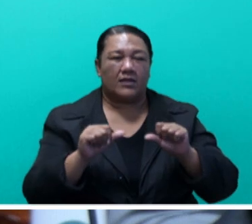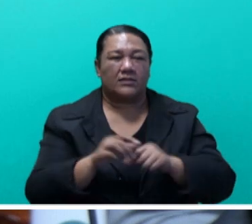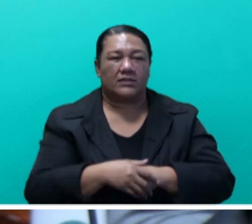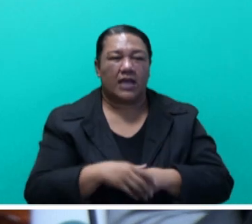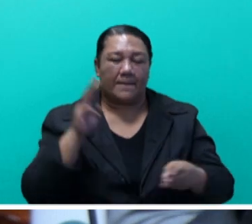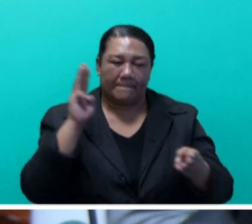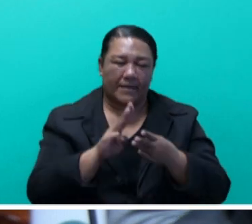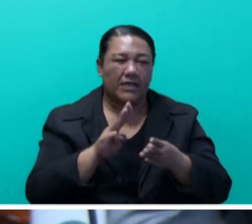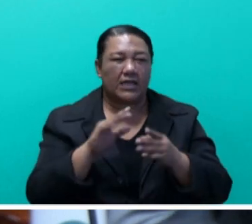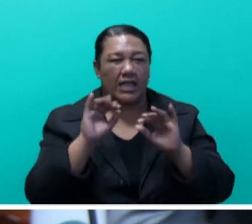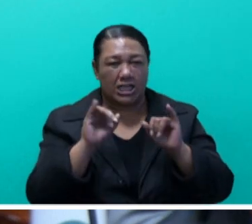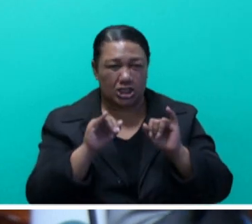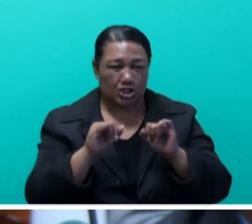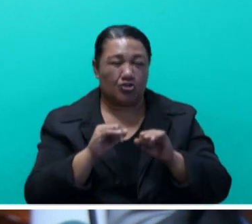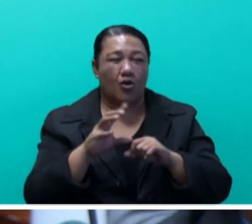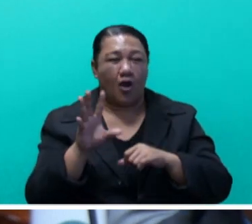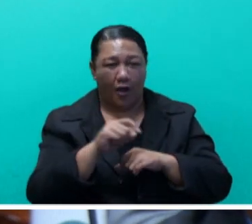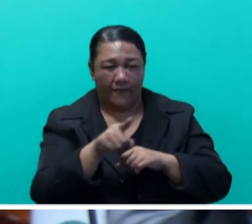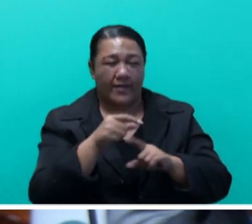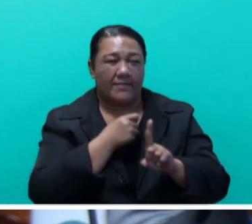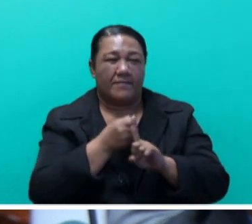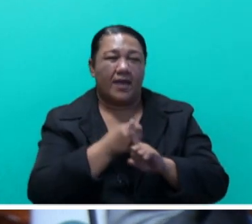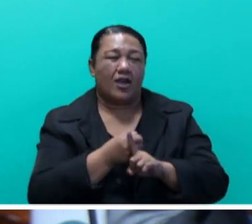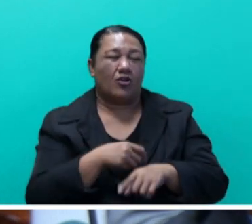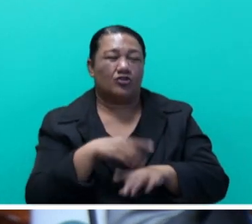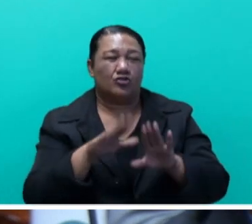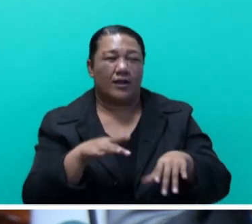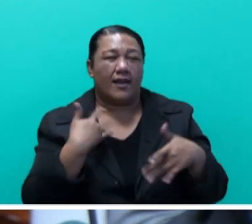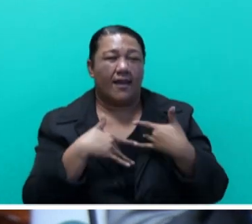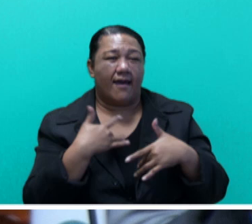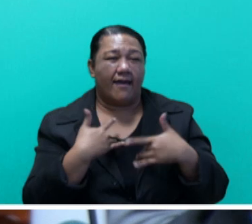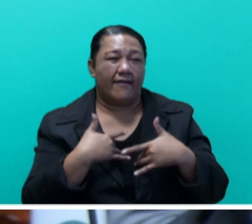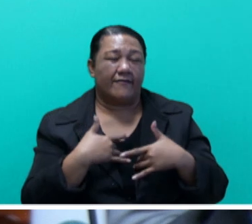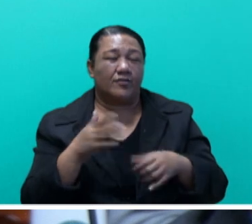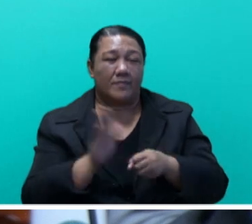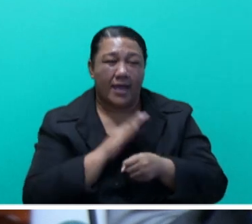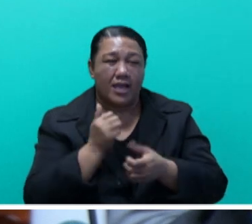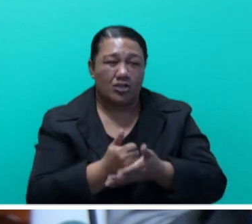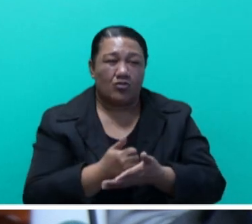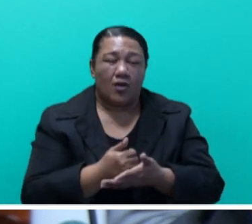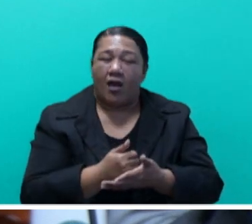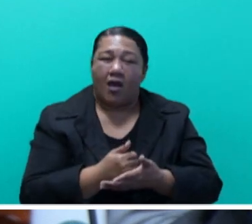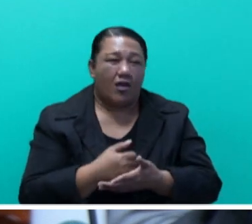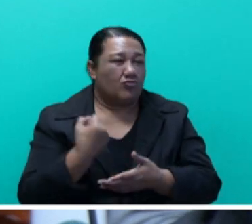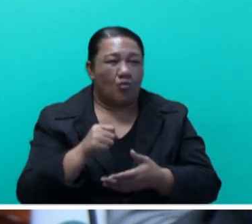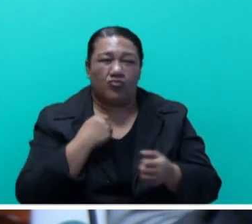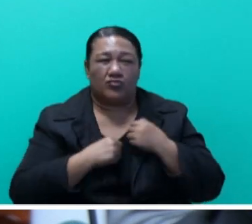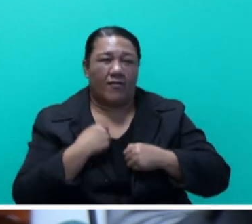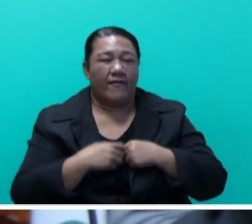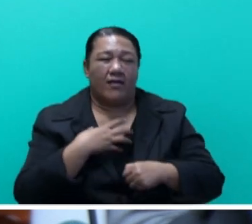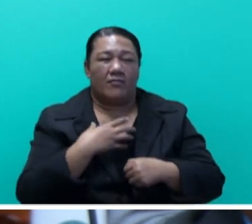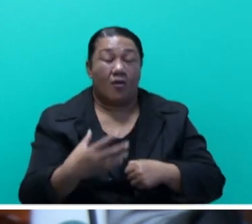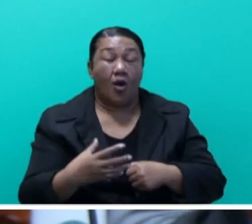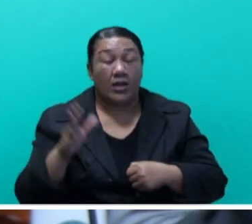mitigation of this impact. Mr. Speaker, sir, the outcome document should be ready in the coming weeks, and then